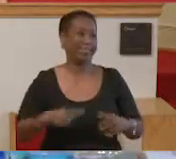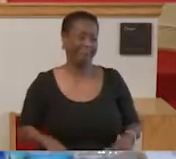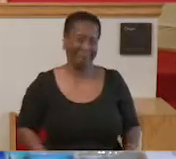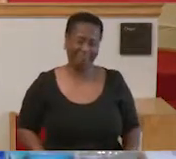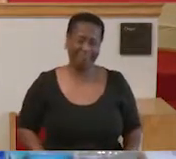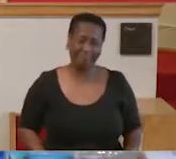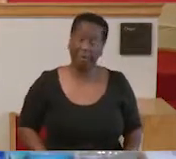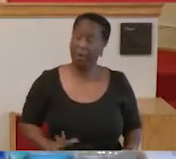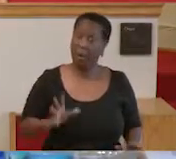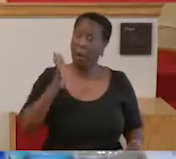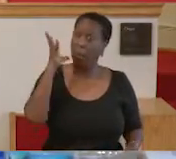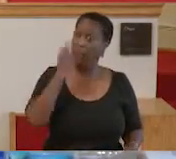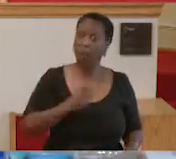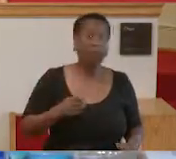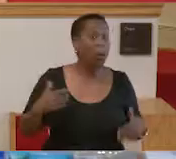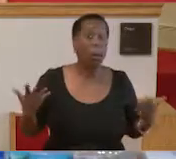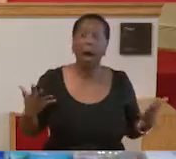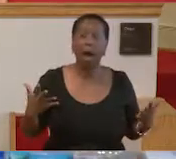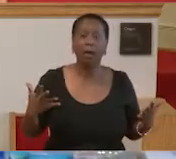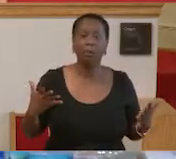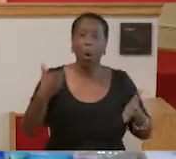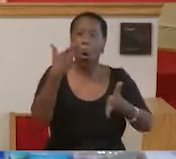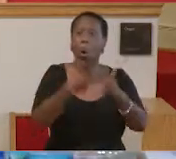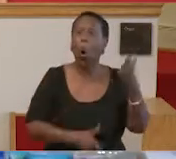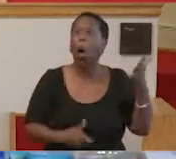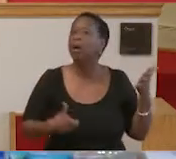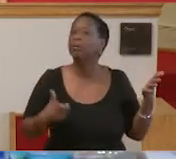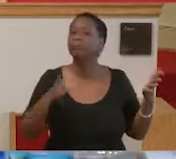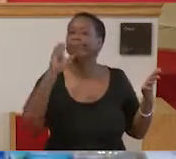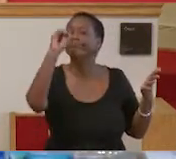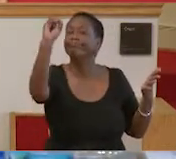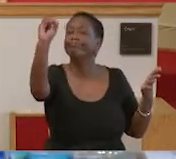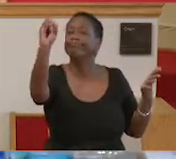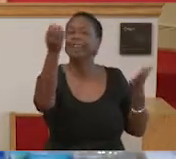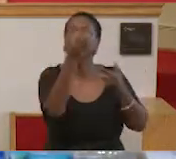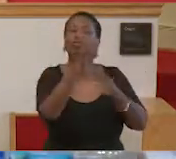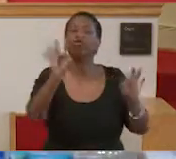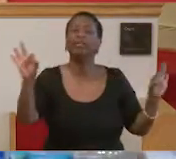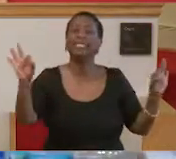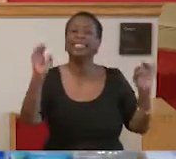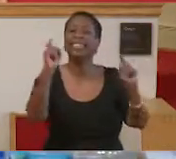And the beautiful thing about it is it doesn't cost you anything. It's a free gift.